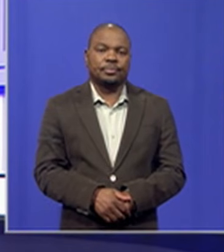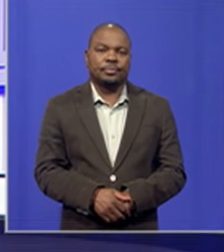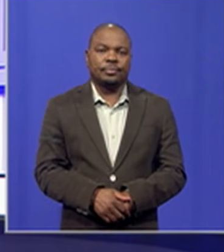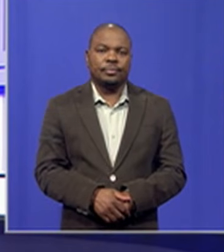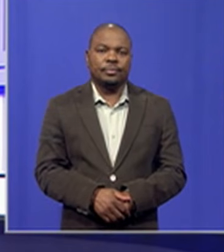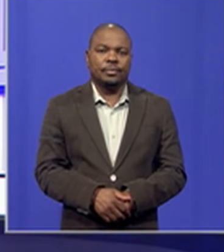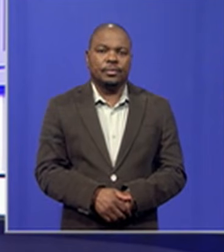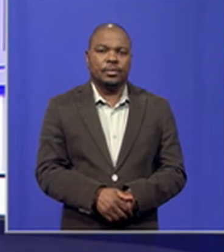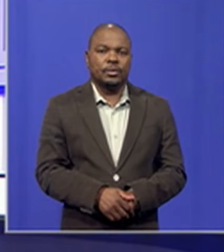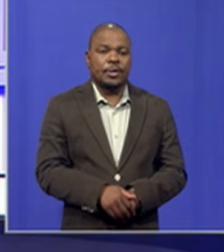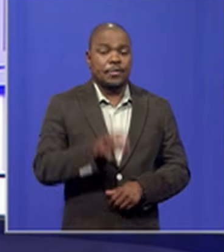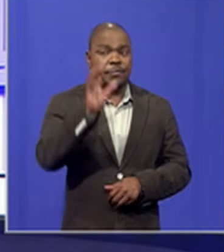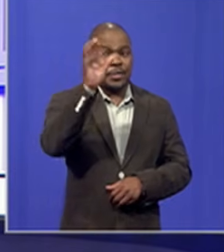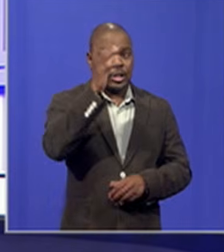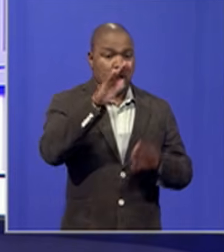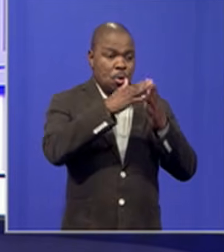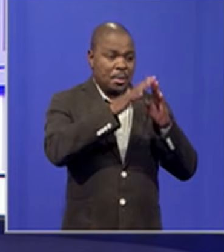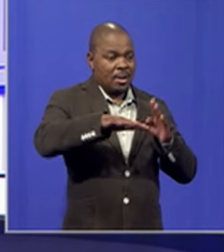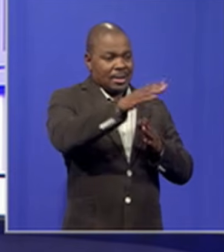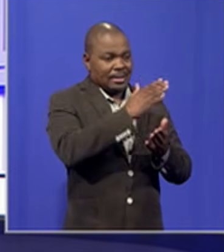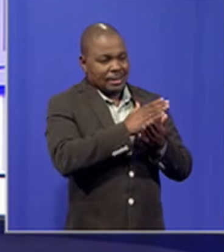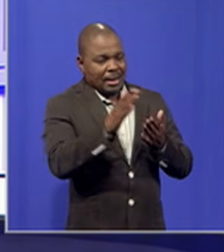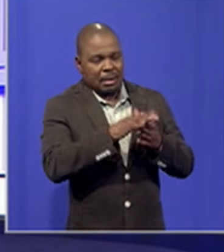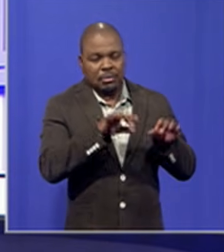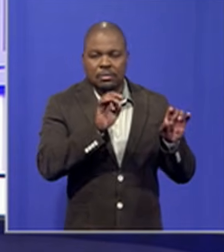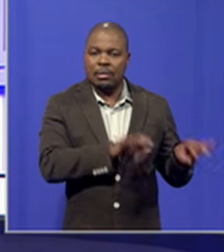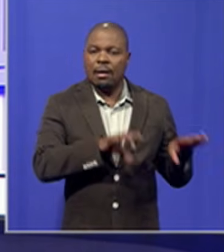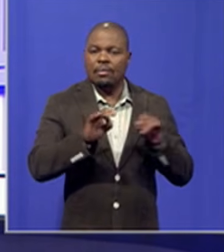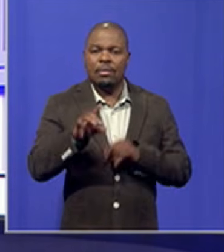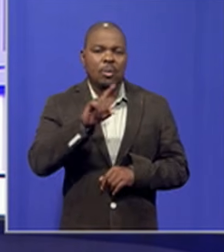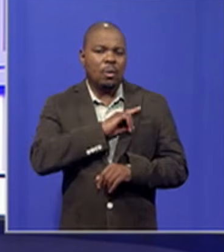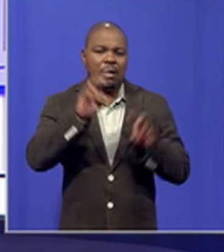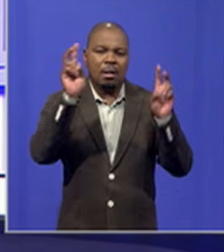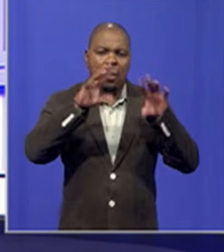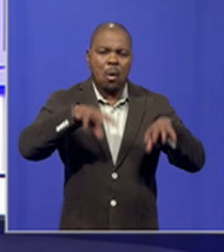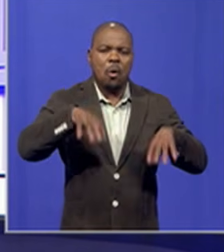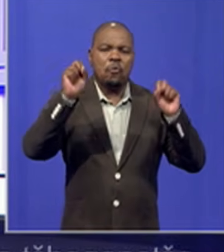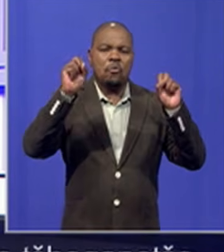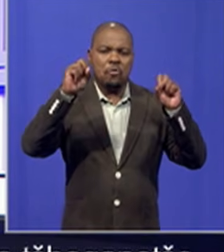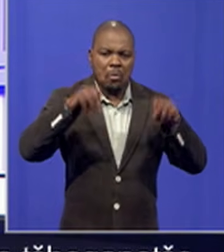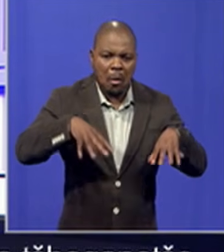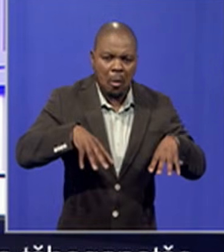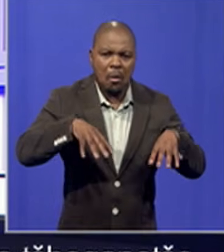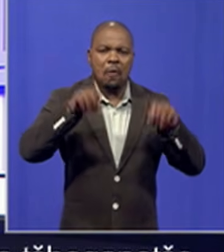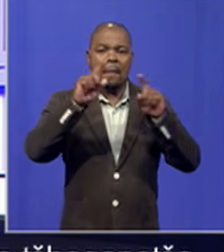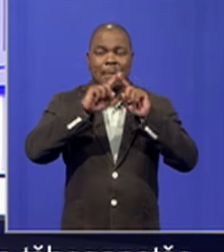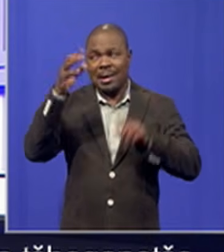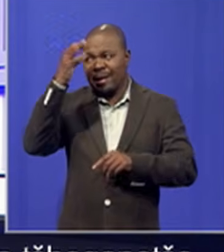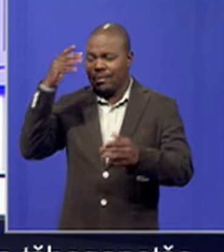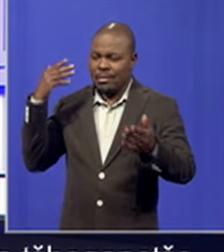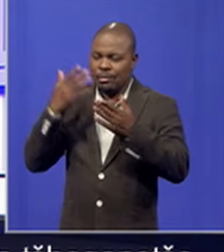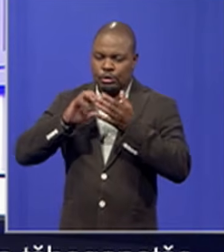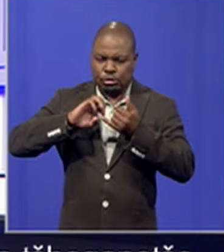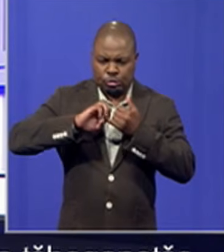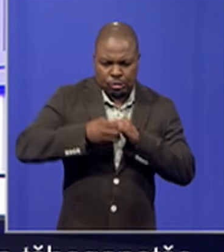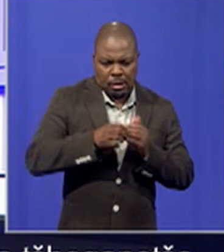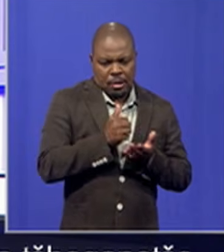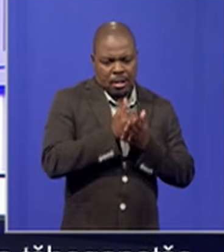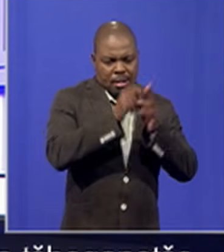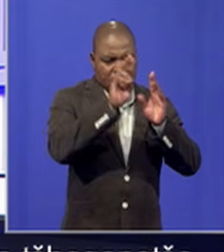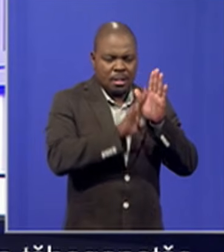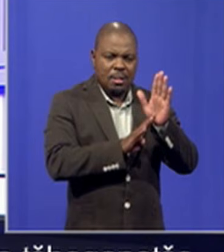Ba bangwe ba badudi ba ka Free State ba tšwela pele go sotlwa ke kgaotšo ya kabo ya mohlagase le ka morago ga matsapa a mmušo a go kaonafatša kabo